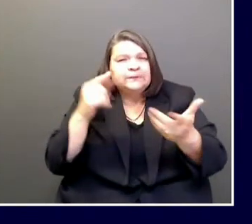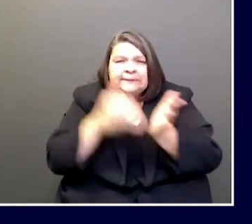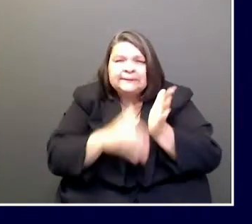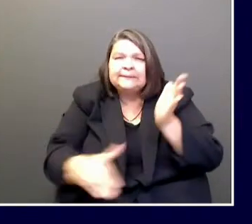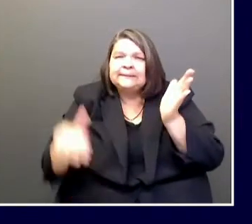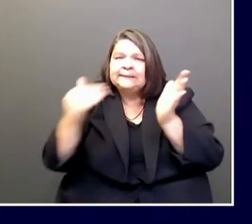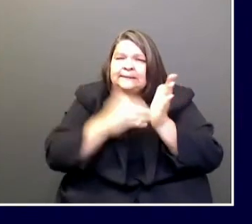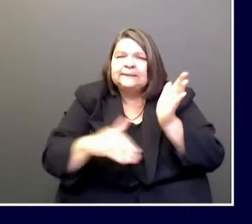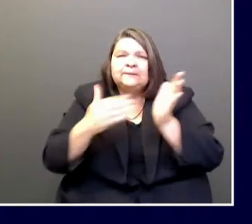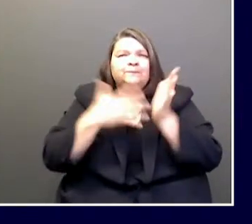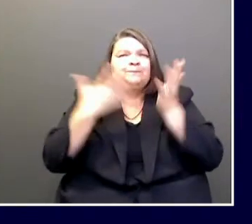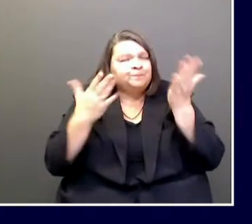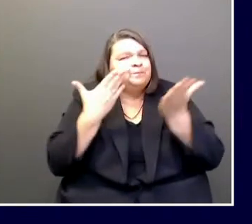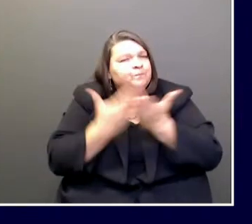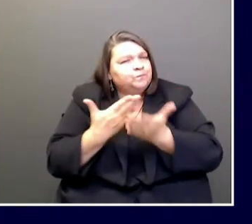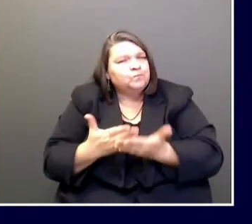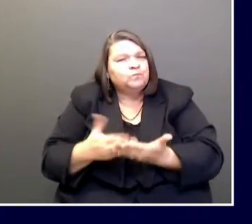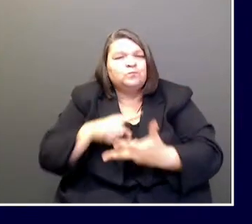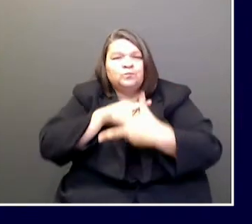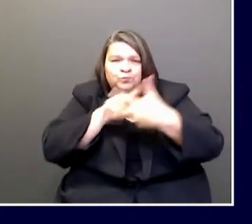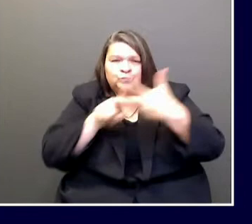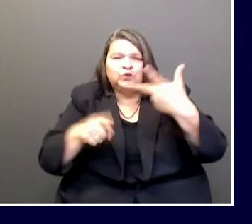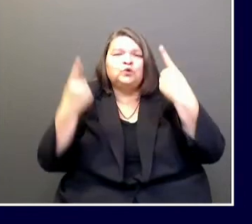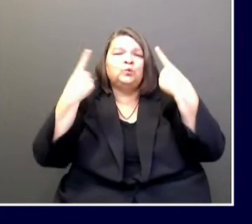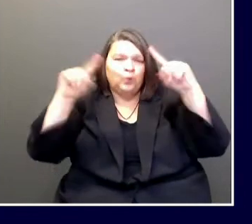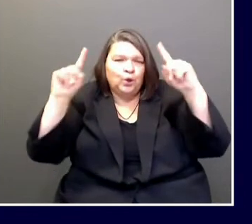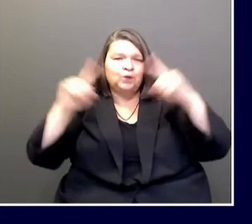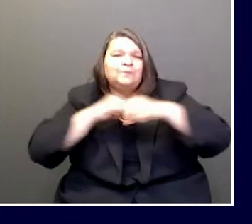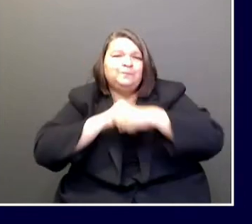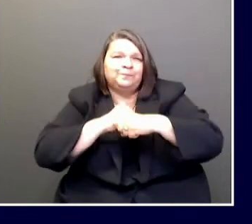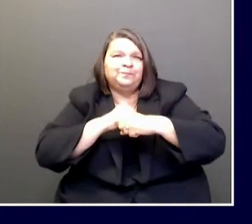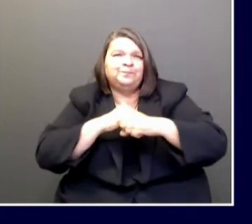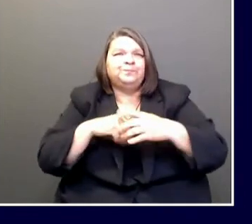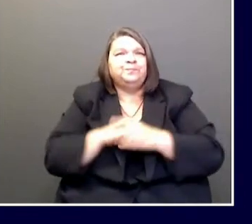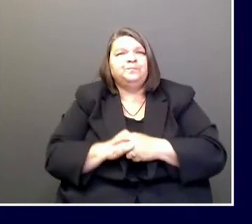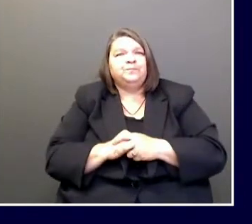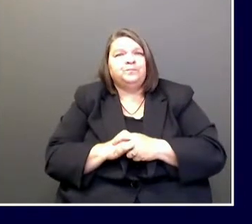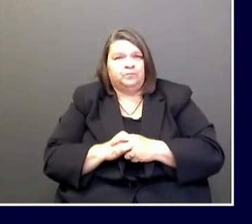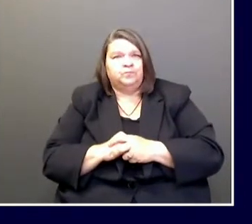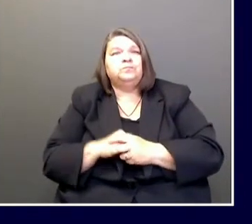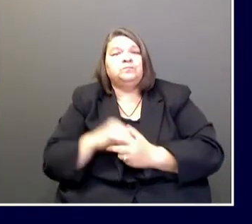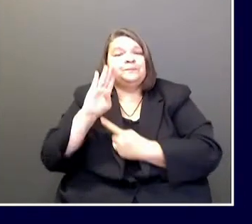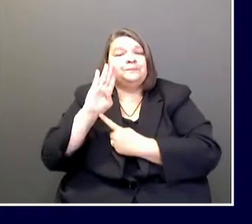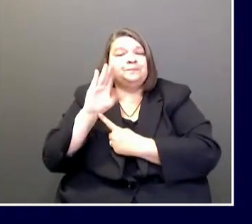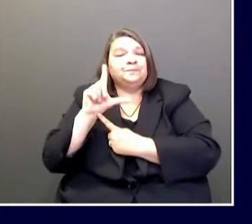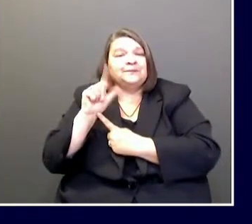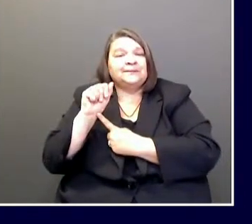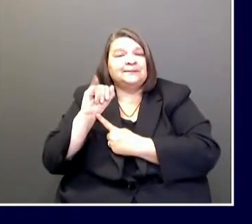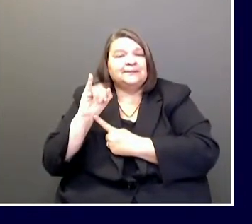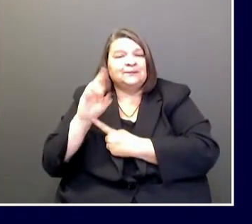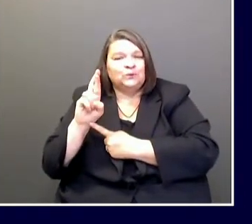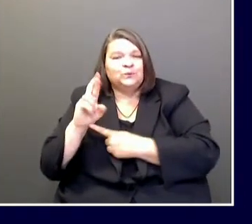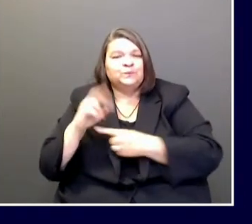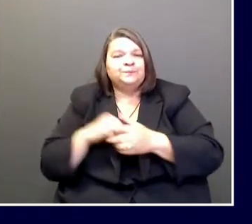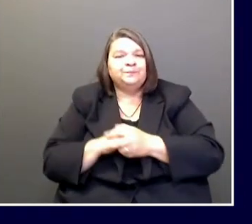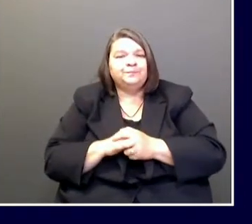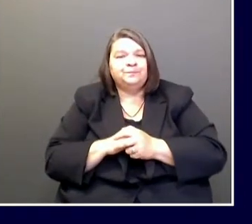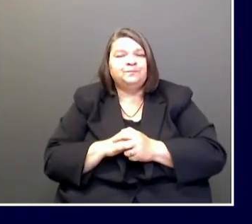at WGME next. Hi, good afternoon. I have a couple of questions just pertaining to